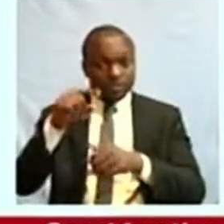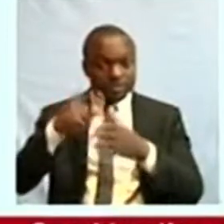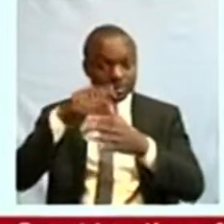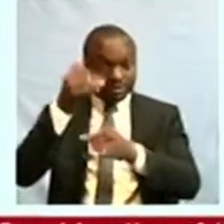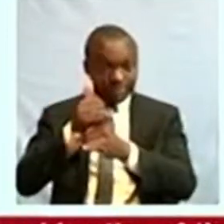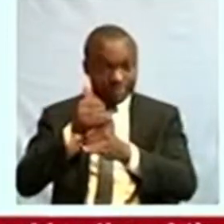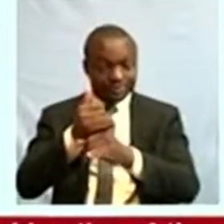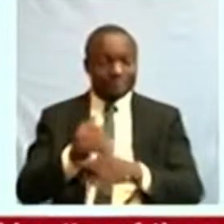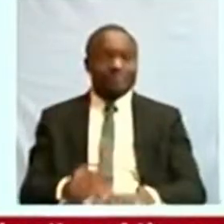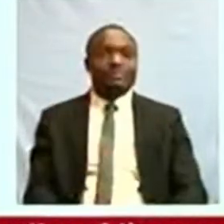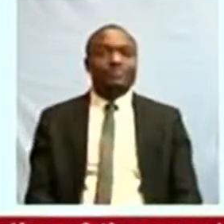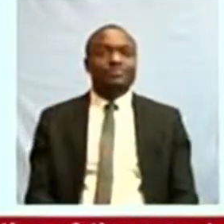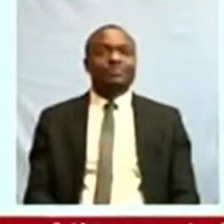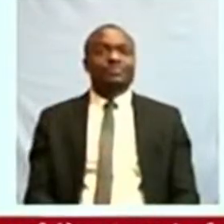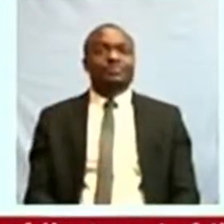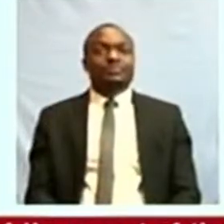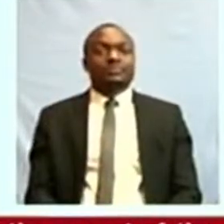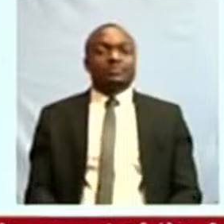I submit.